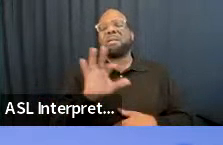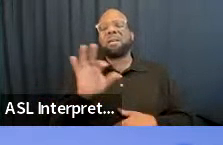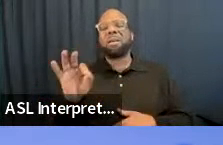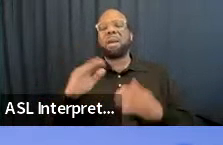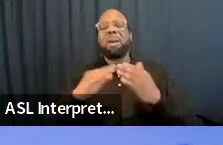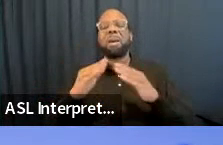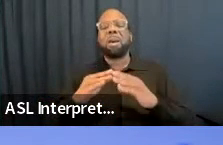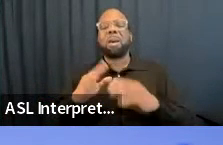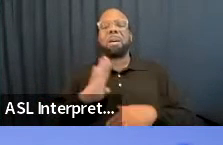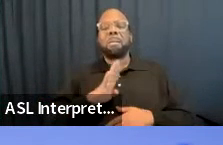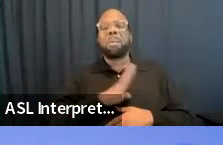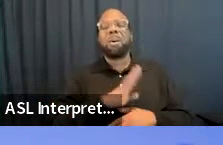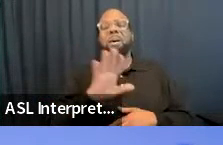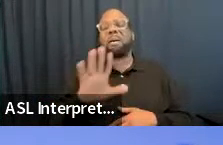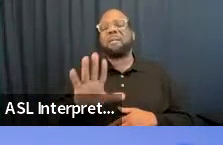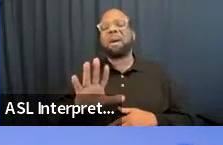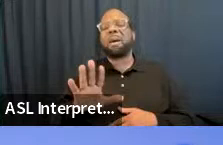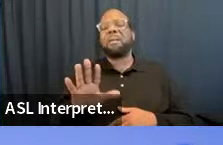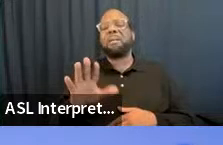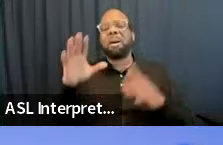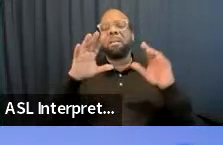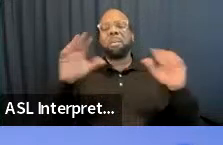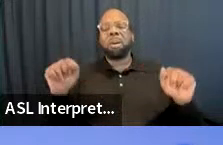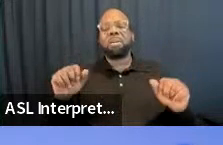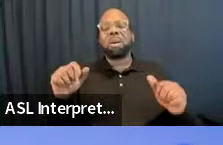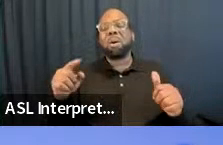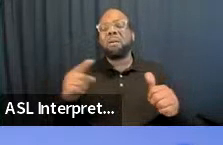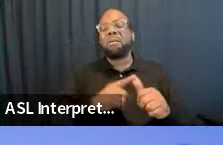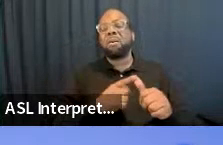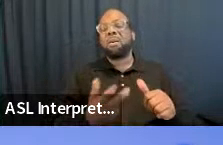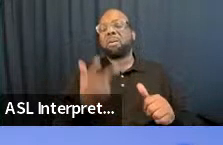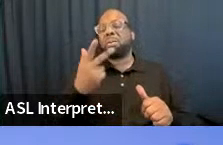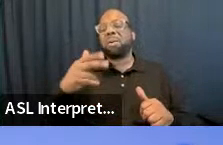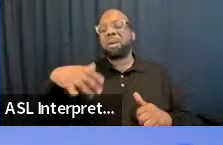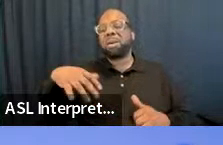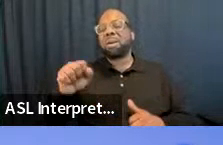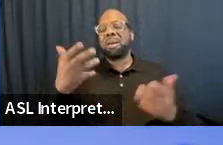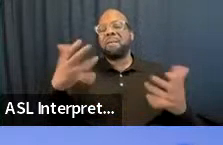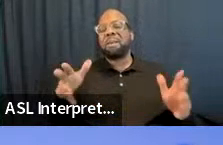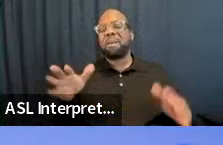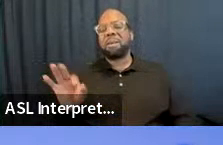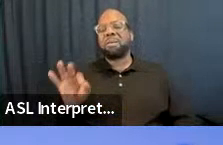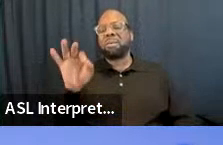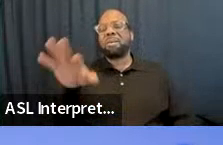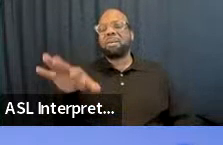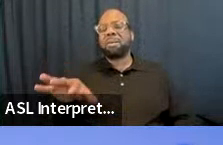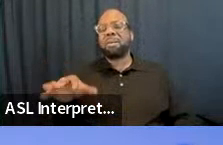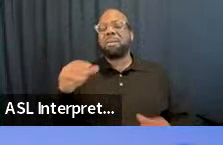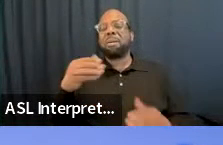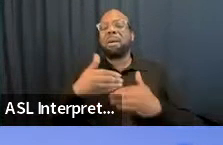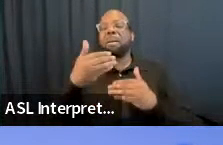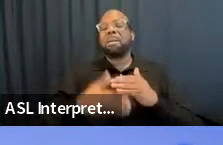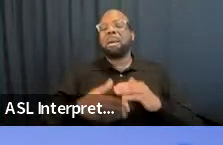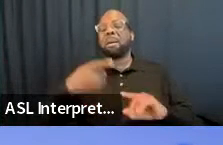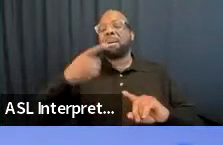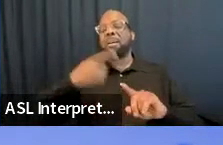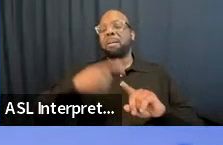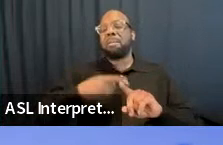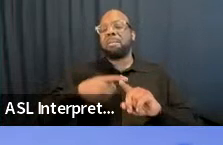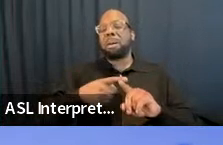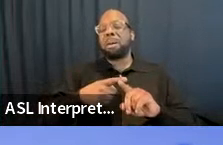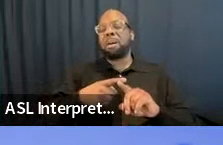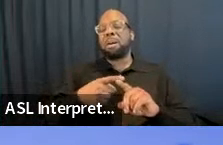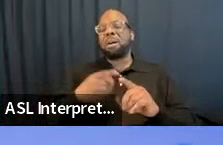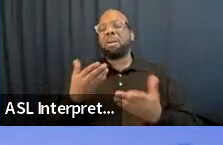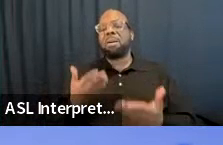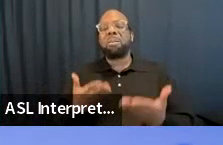borough presidents. The first 3 yes votes from community boards are already in. Next month, this proposal will then come back